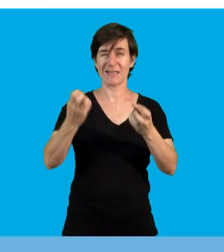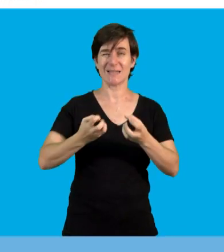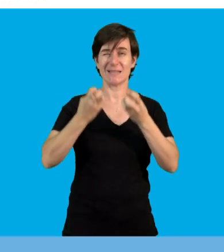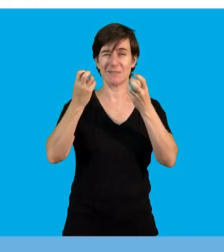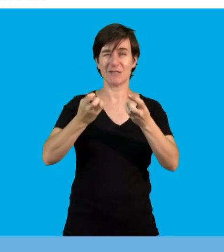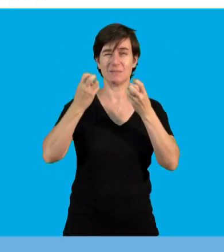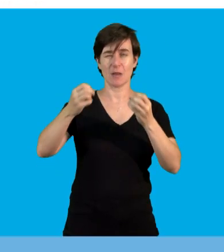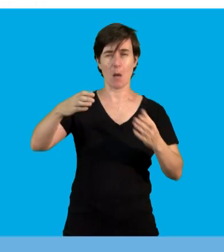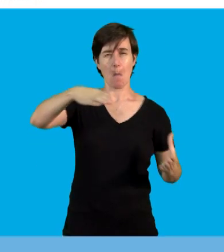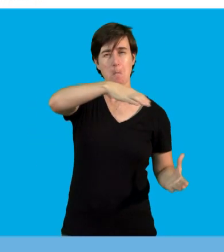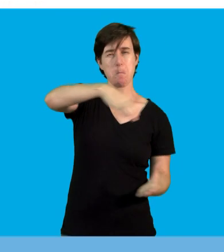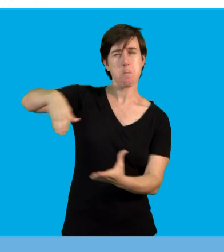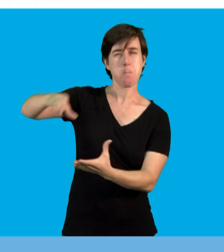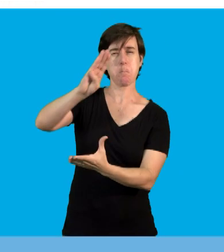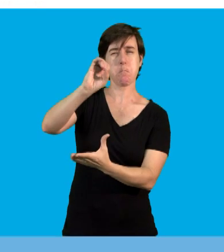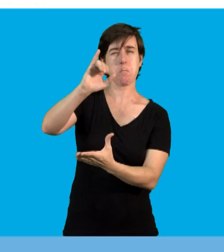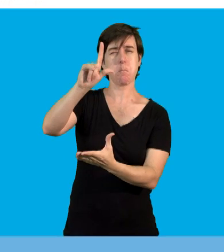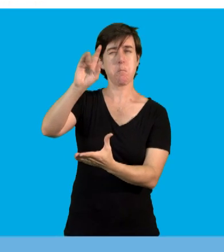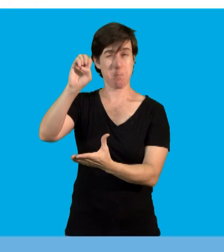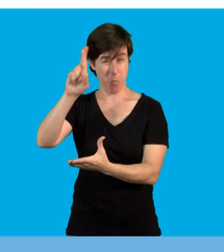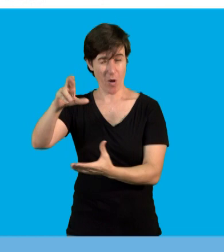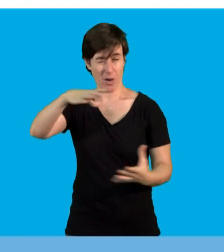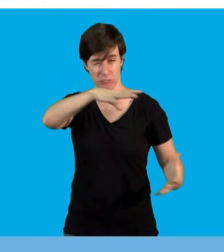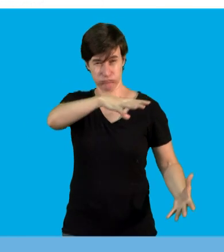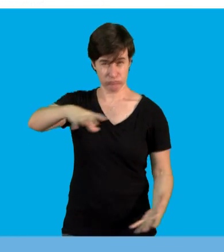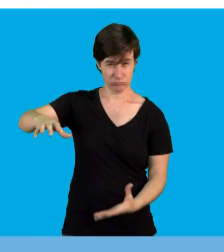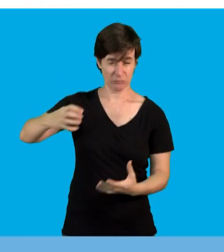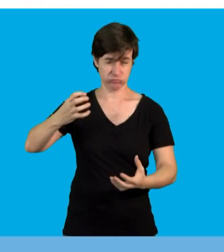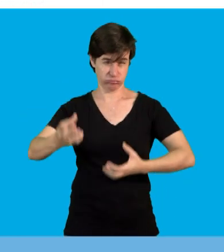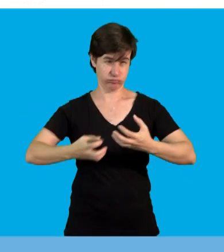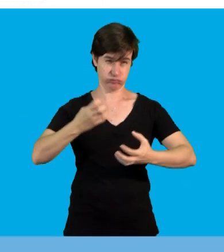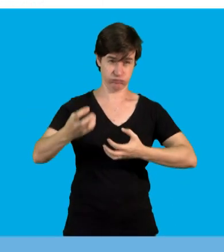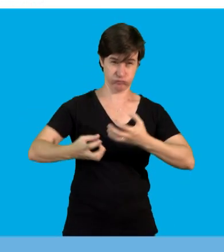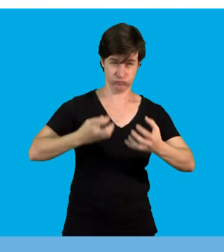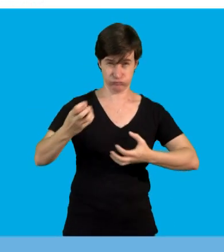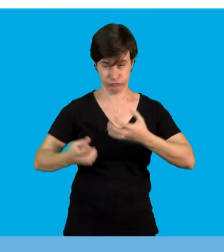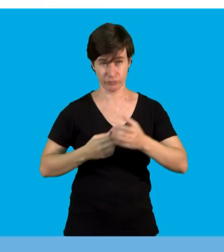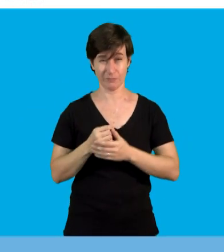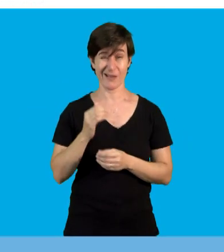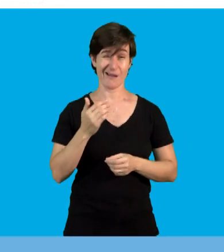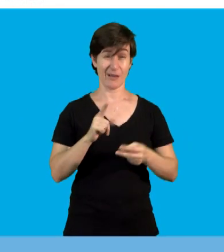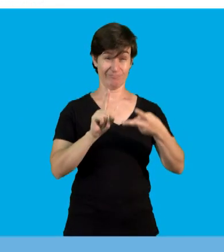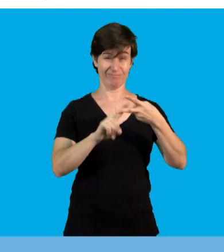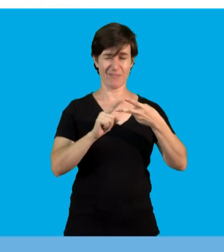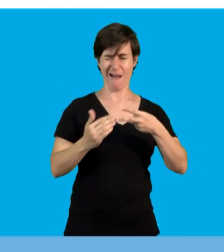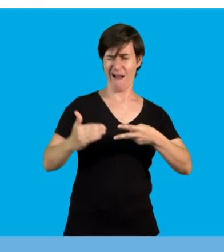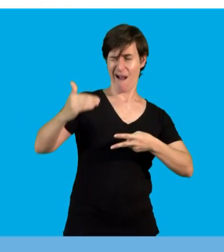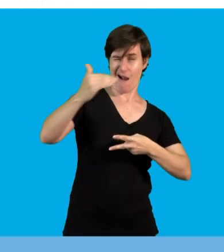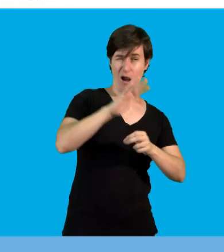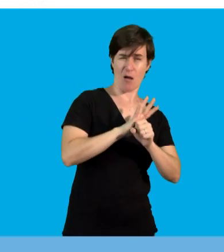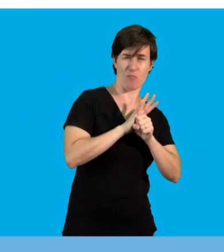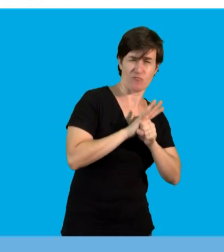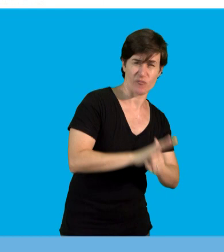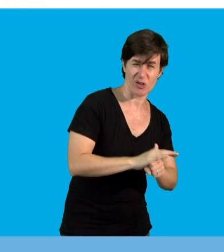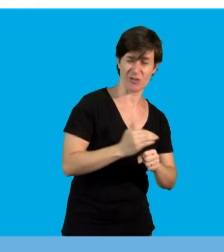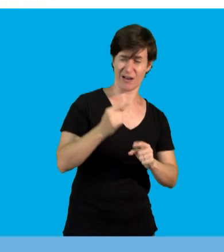a boiler, or we can refer to that as a kettle. The higher pressure, higher temperature steam moves across